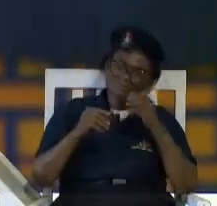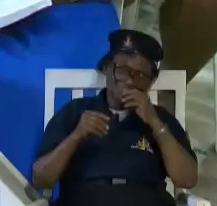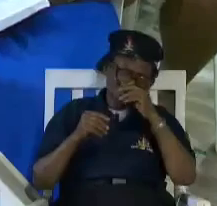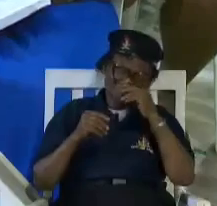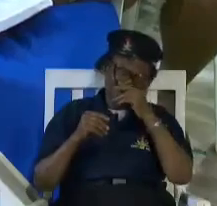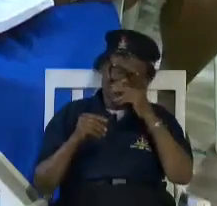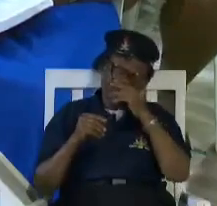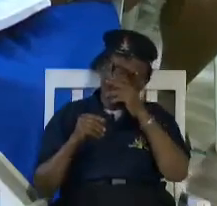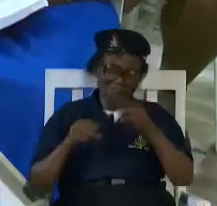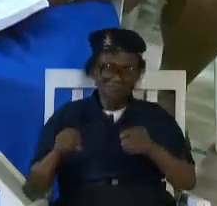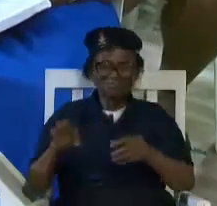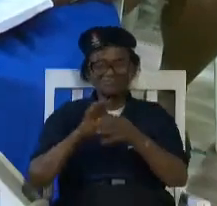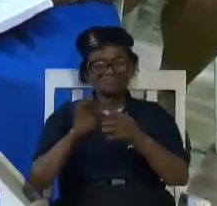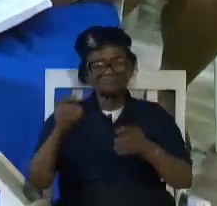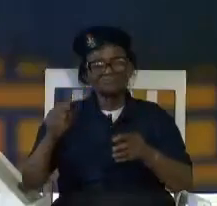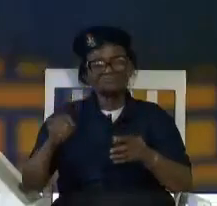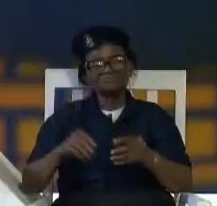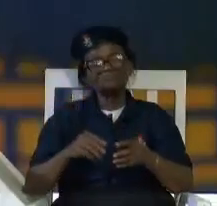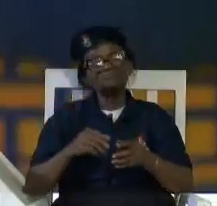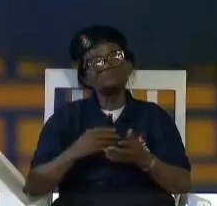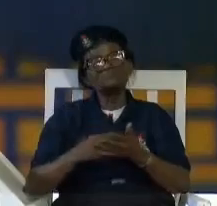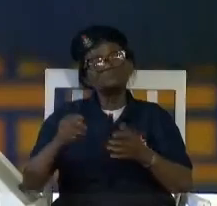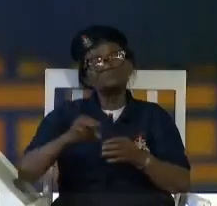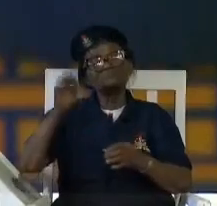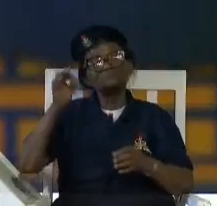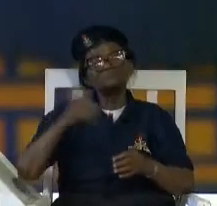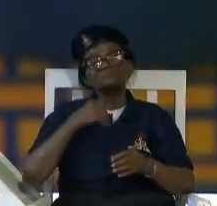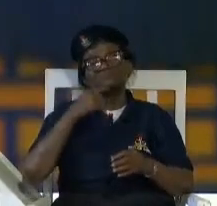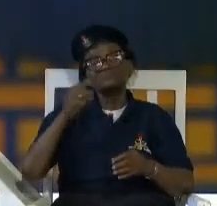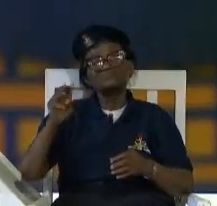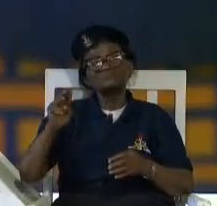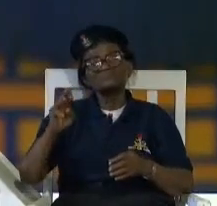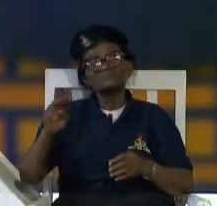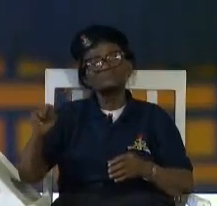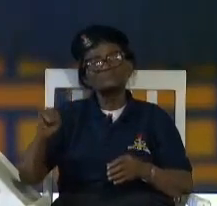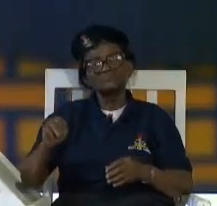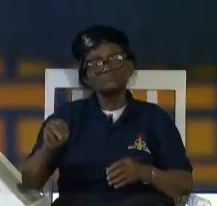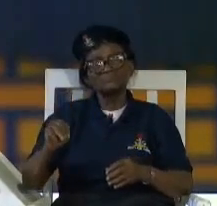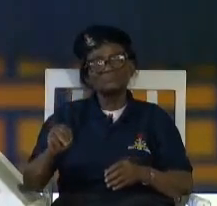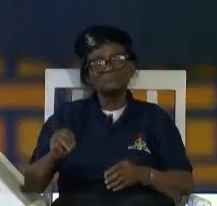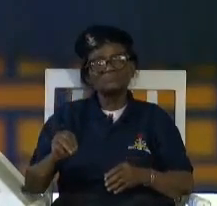The Spirit of God said, tell him the truth.